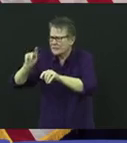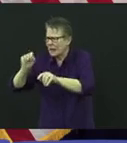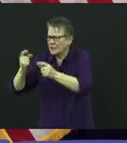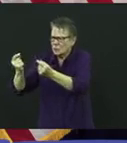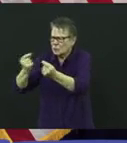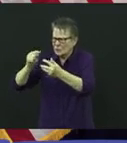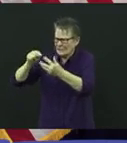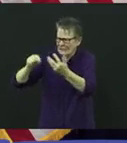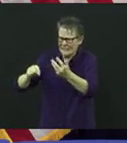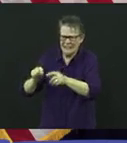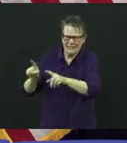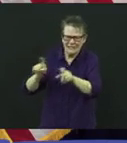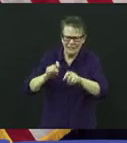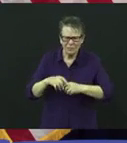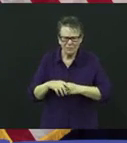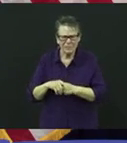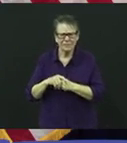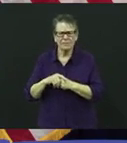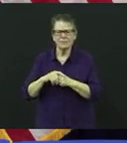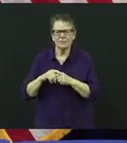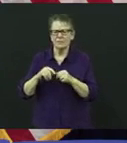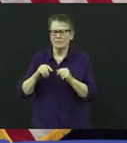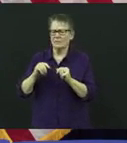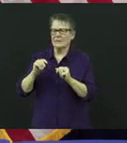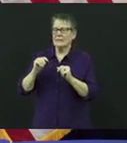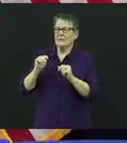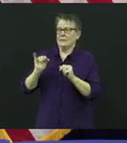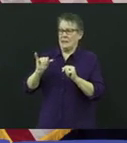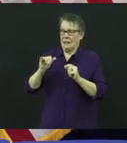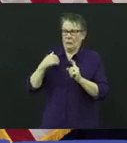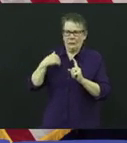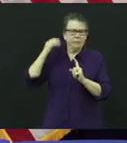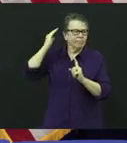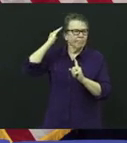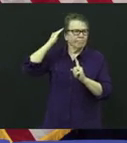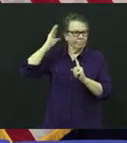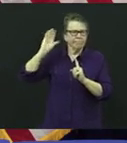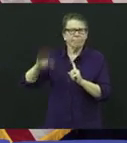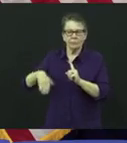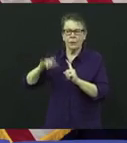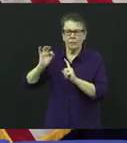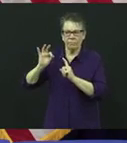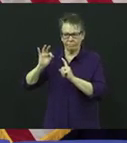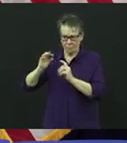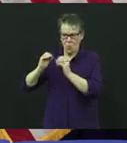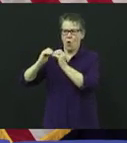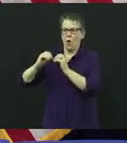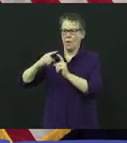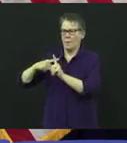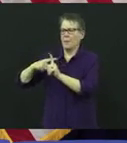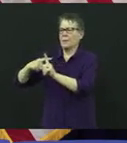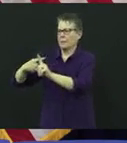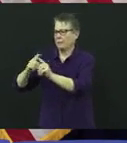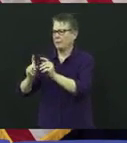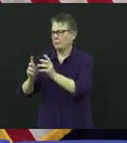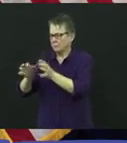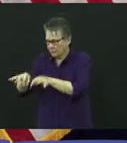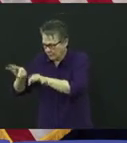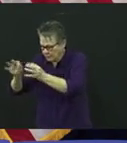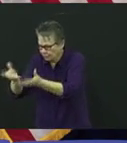our arms around that is going to be critical to winning this public health battle. Again, I urge everybody, and I know